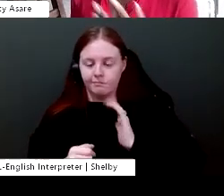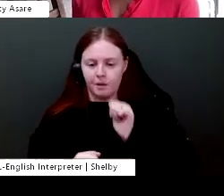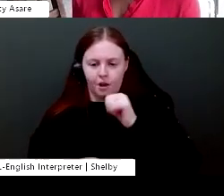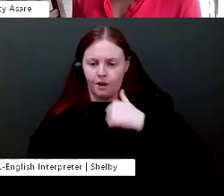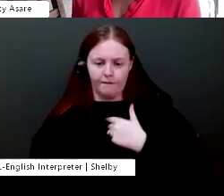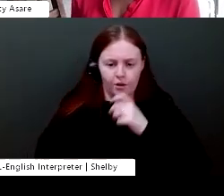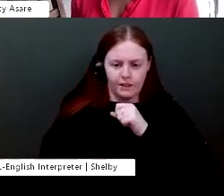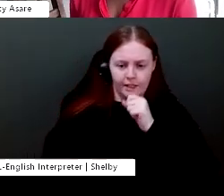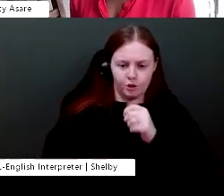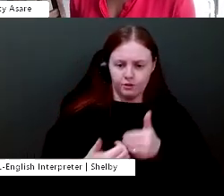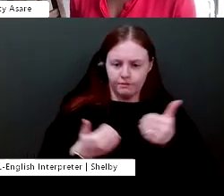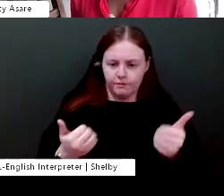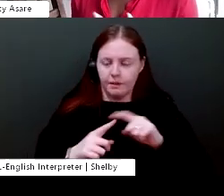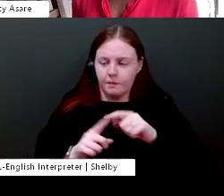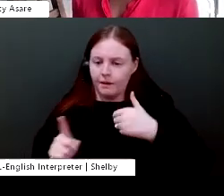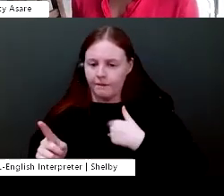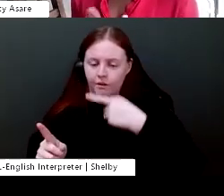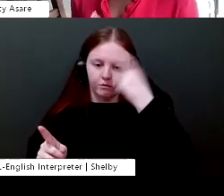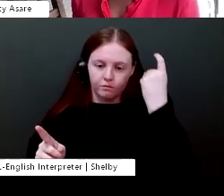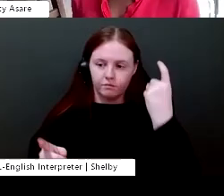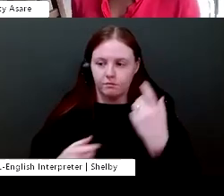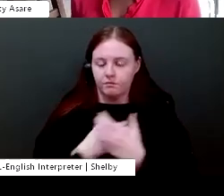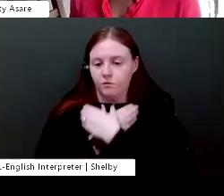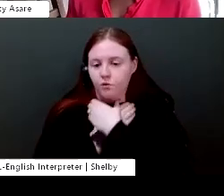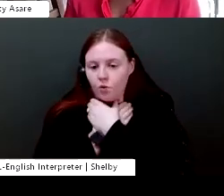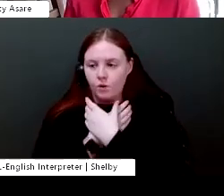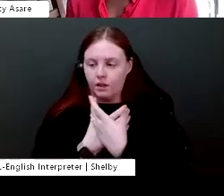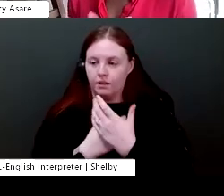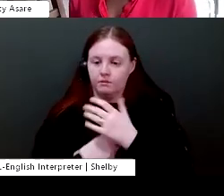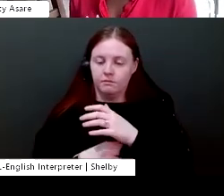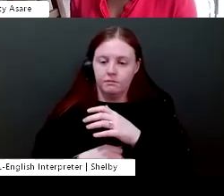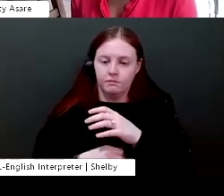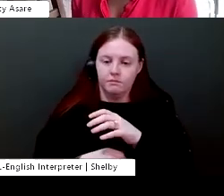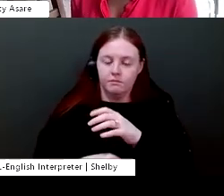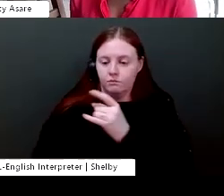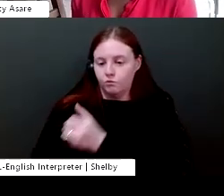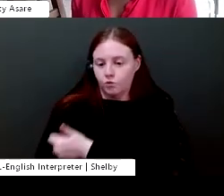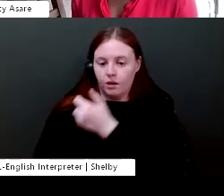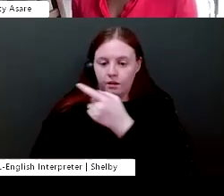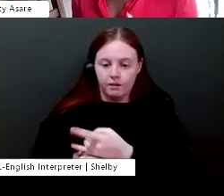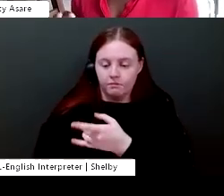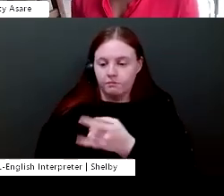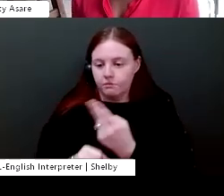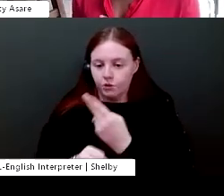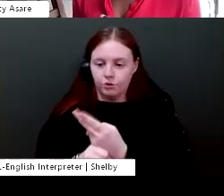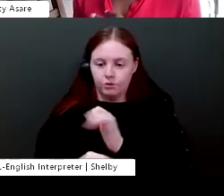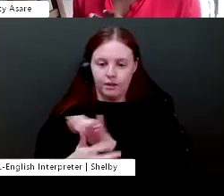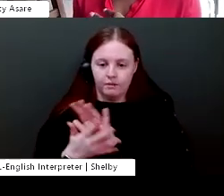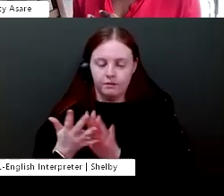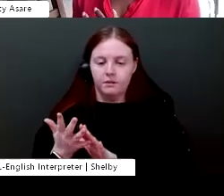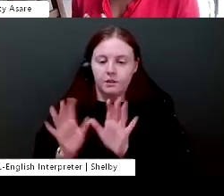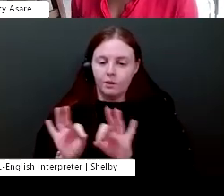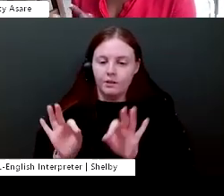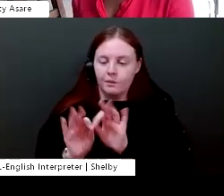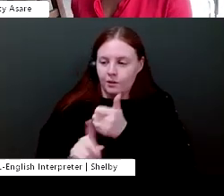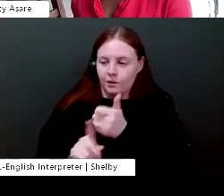instead linked to their experience of strangulation or choking or forced substance abuse. And so that education for providers on brain injury